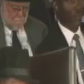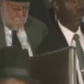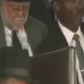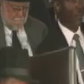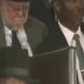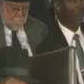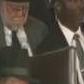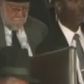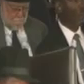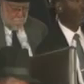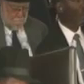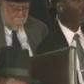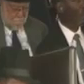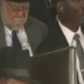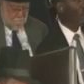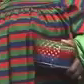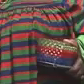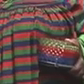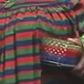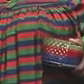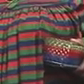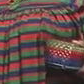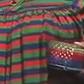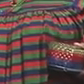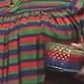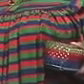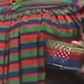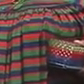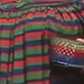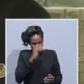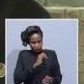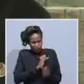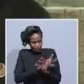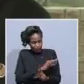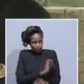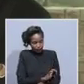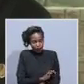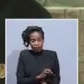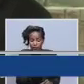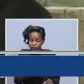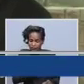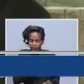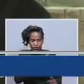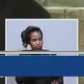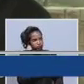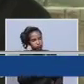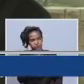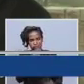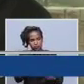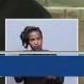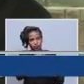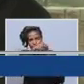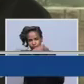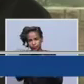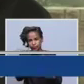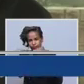eulogy of the late Nghidinwa, describing her as one of Namibia's unsung heroines. She stood out among those